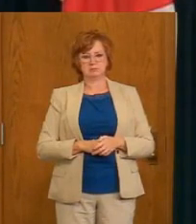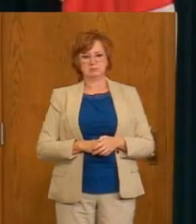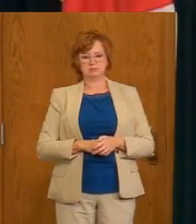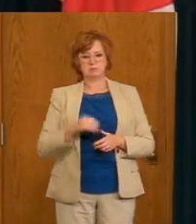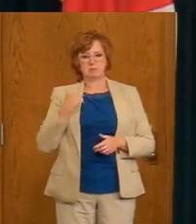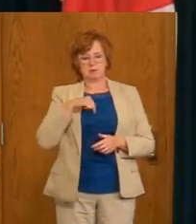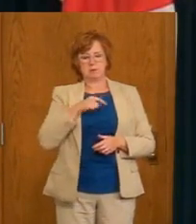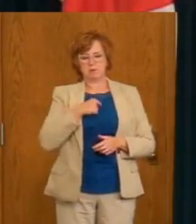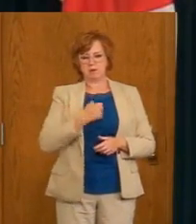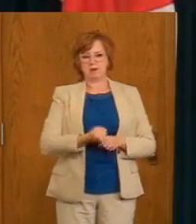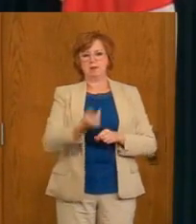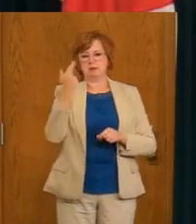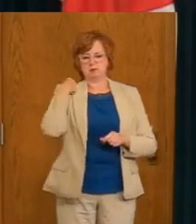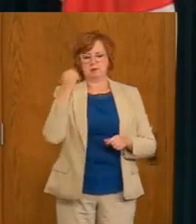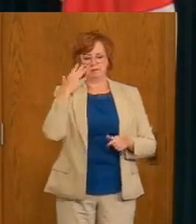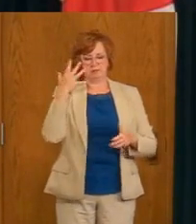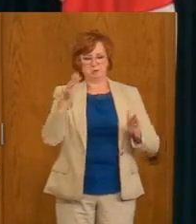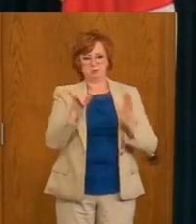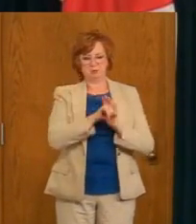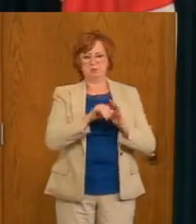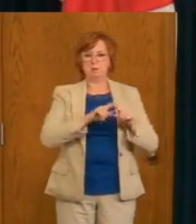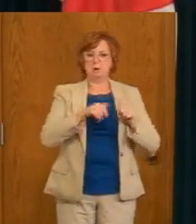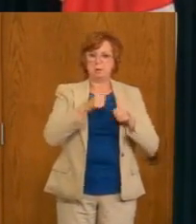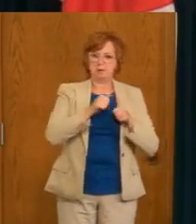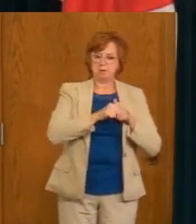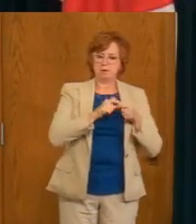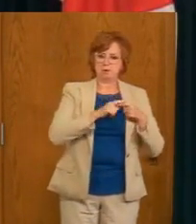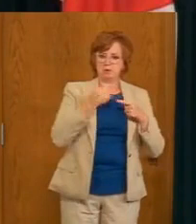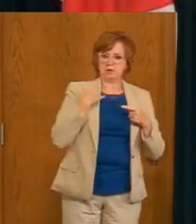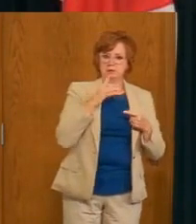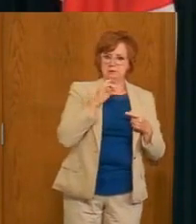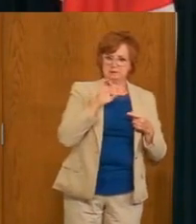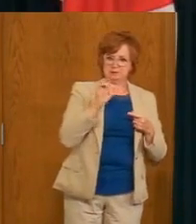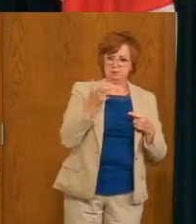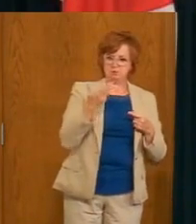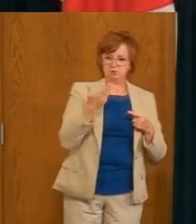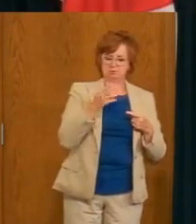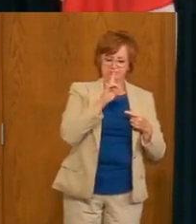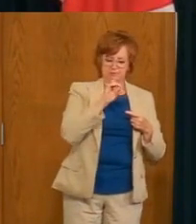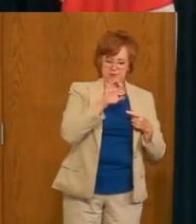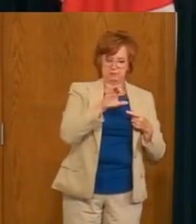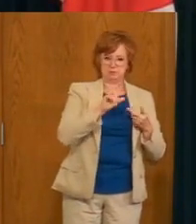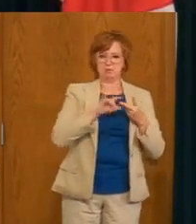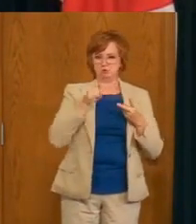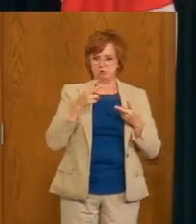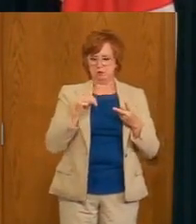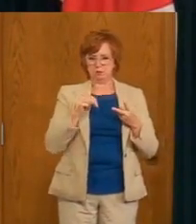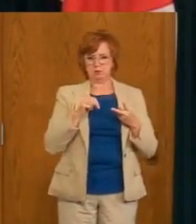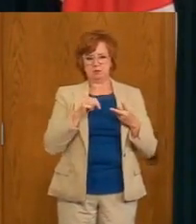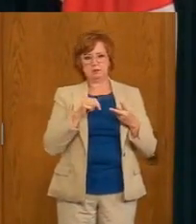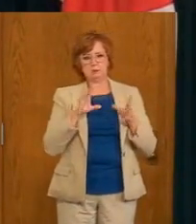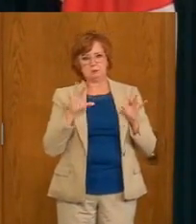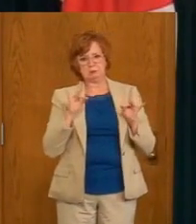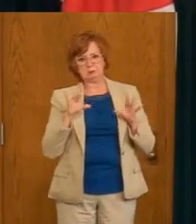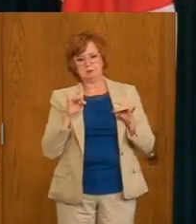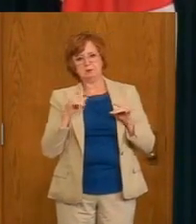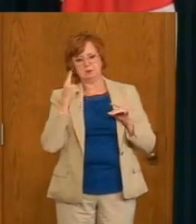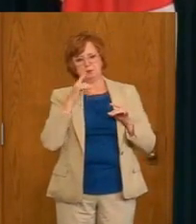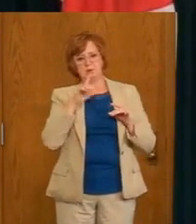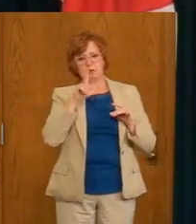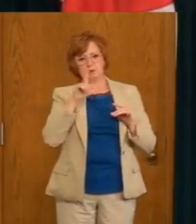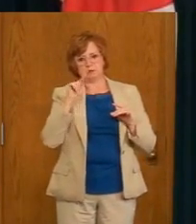young people or people who hadn't gone around to getting vaccinated, you know, everyone when that's happened